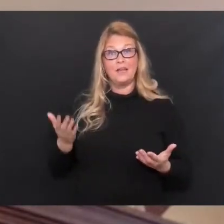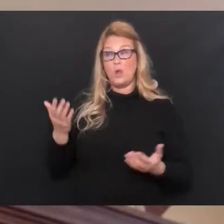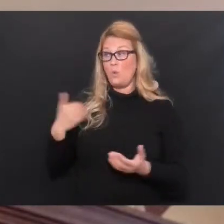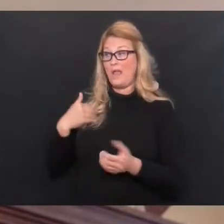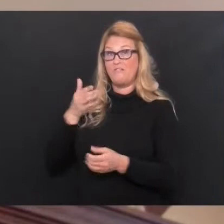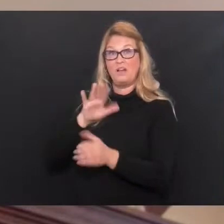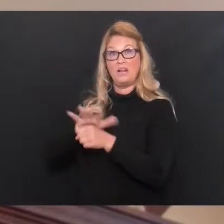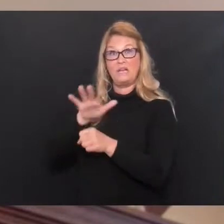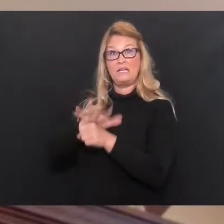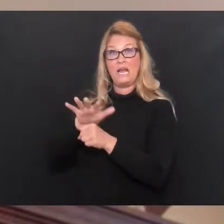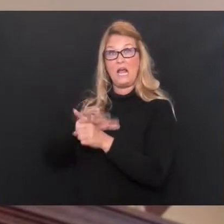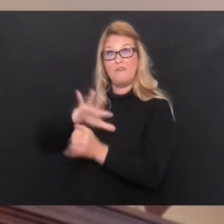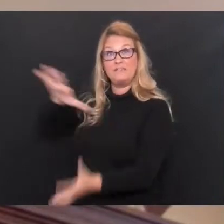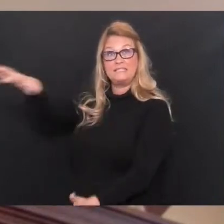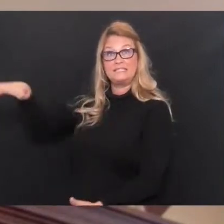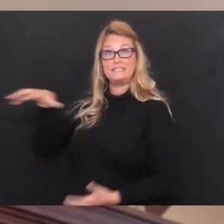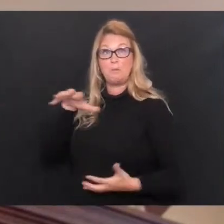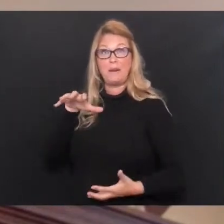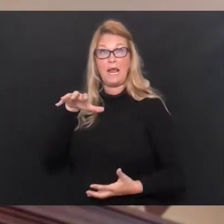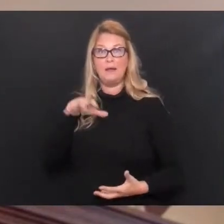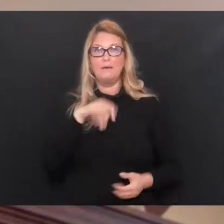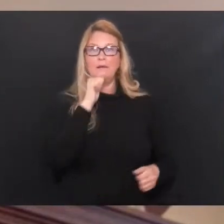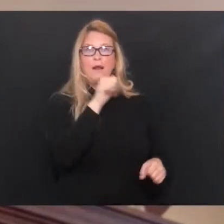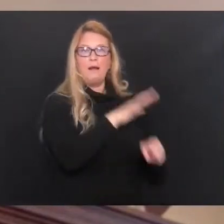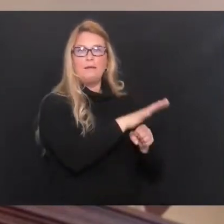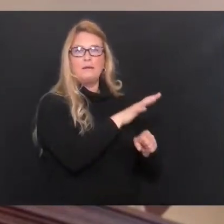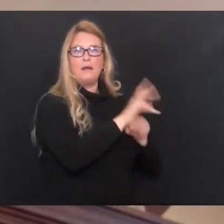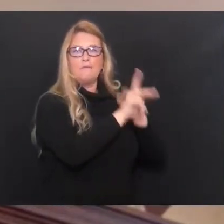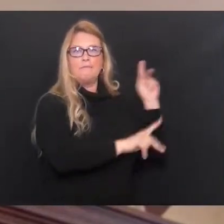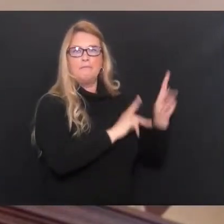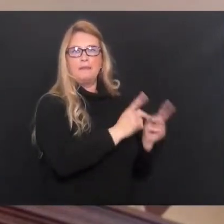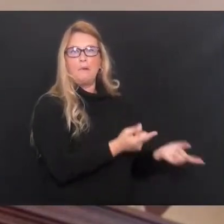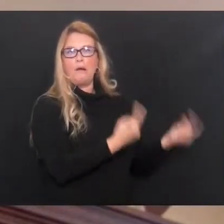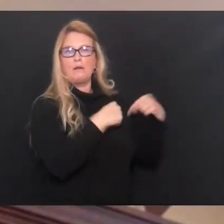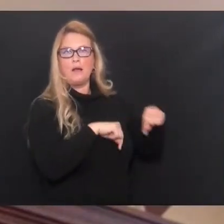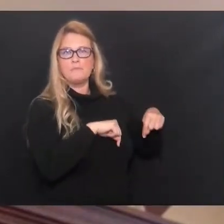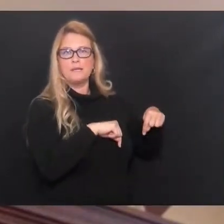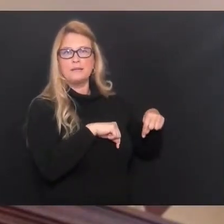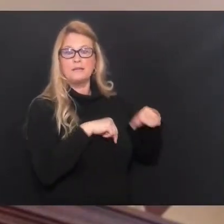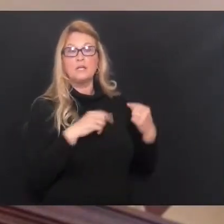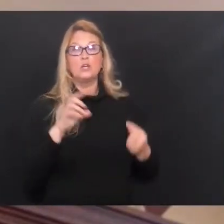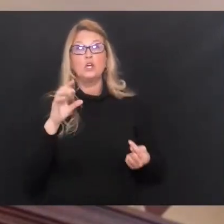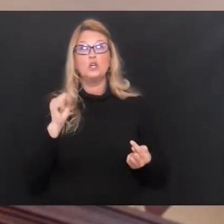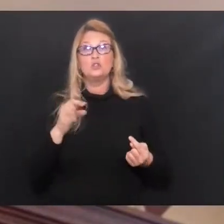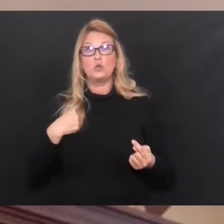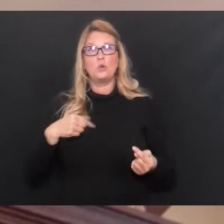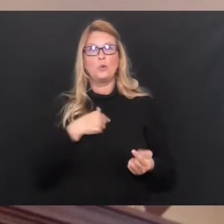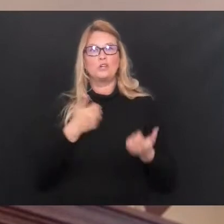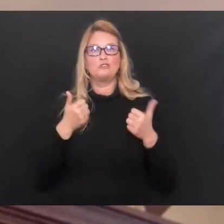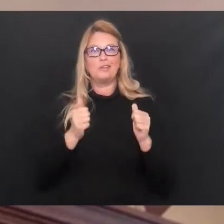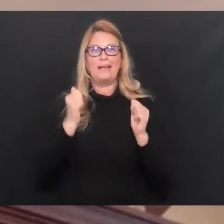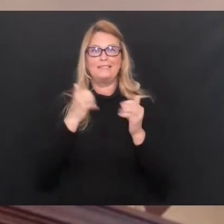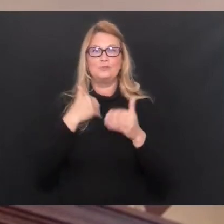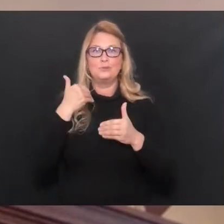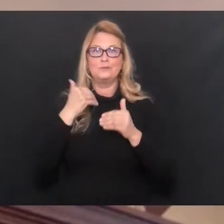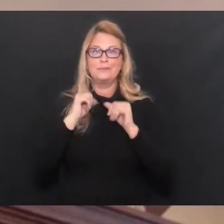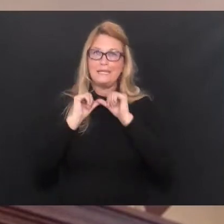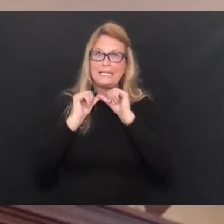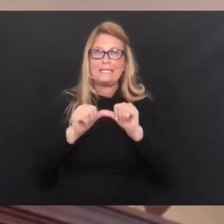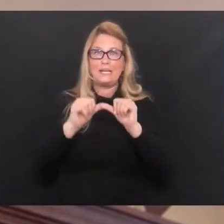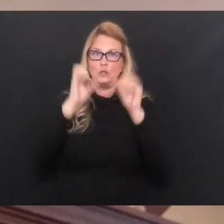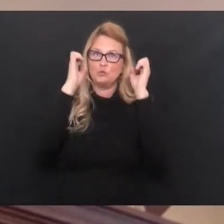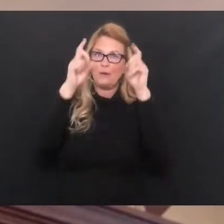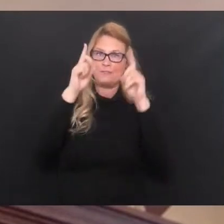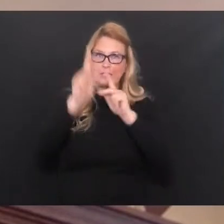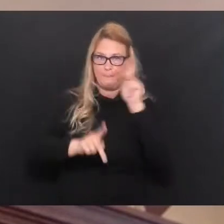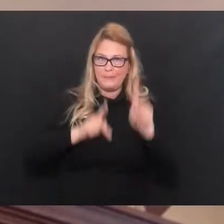supply is above demand. So our efforts now are to continue to educate people and